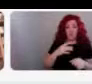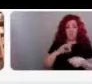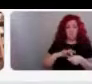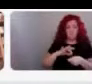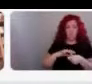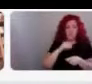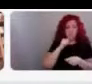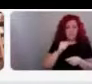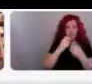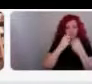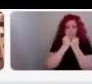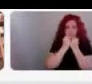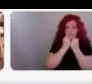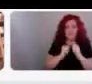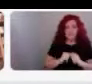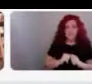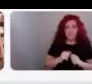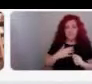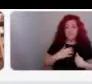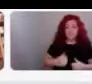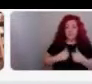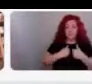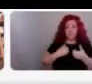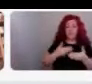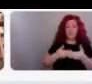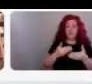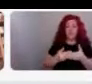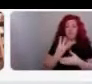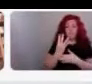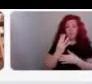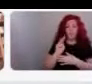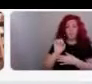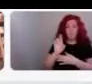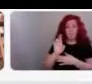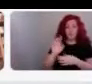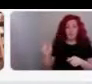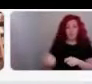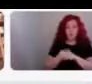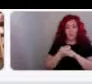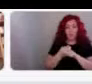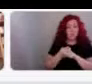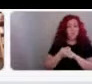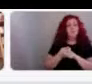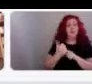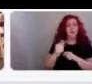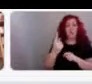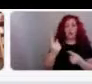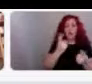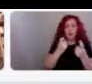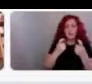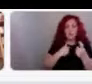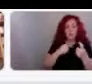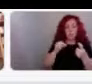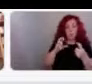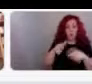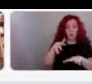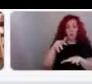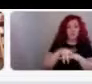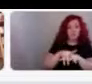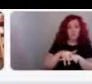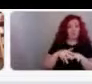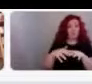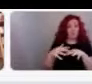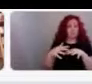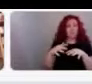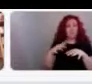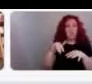granted um i live near four major golf courses and at no point has anyone asked me or the indigenous community how we feel about